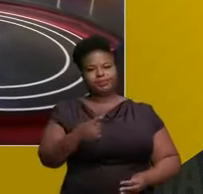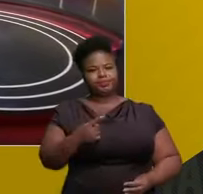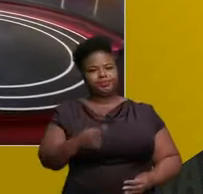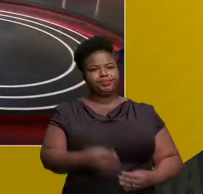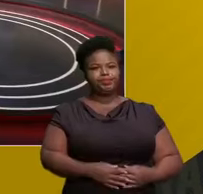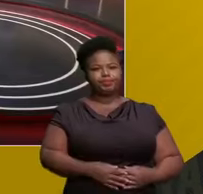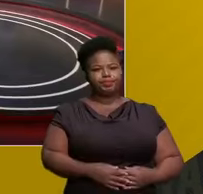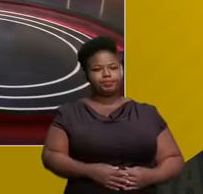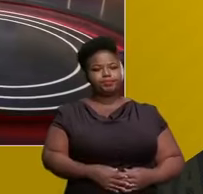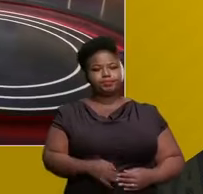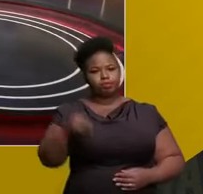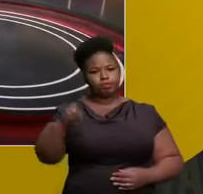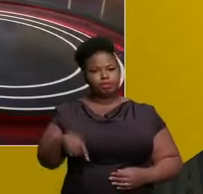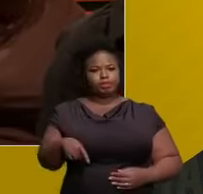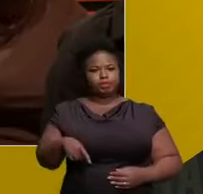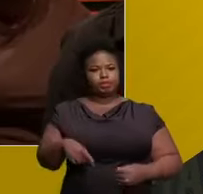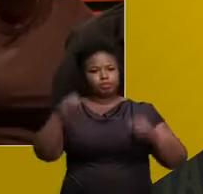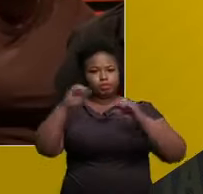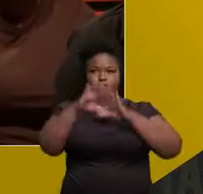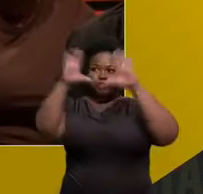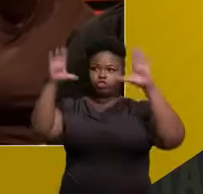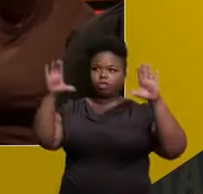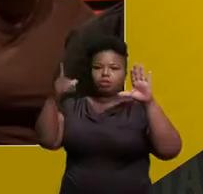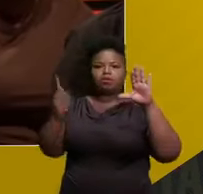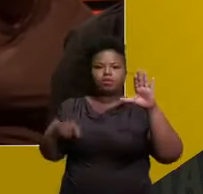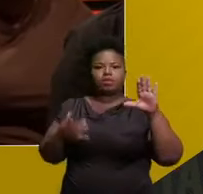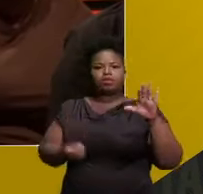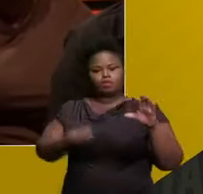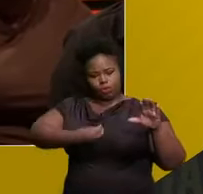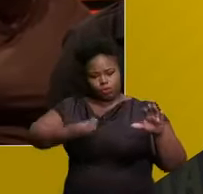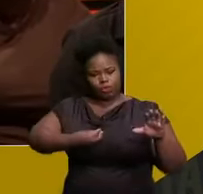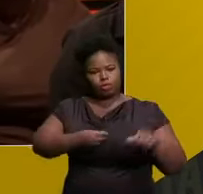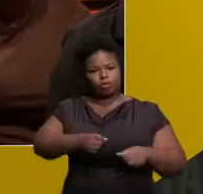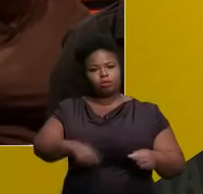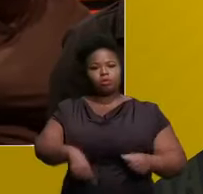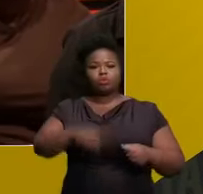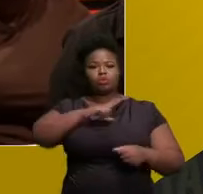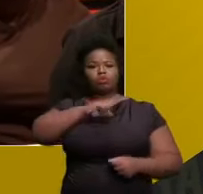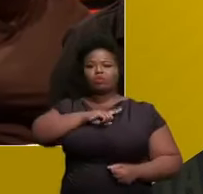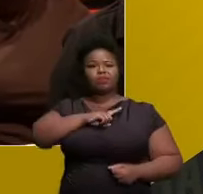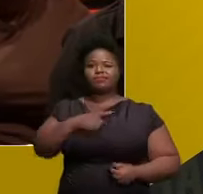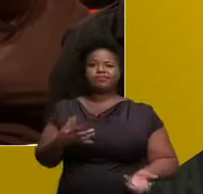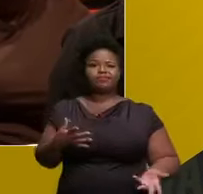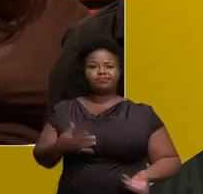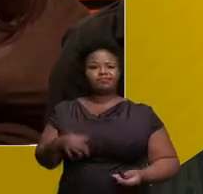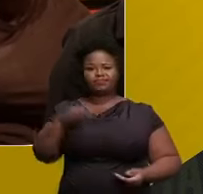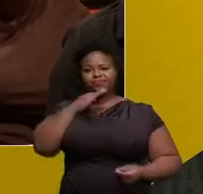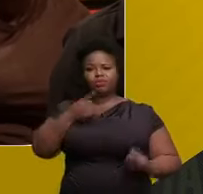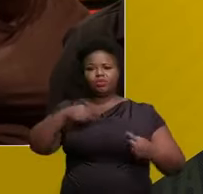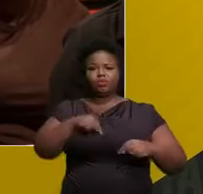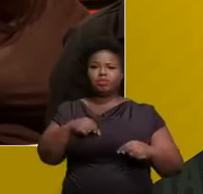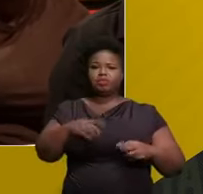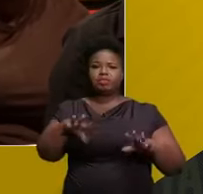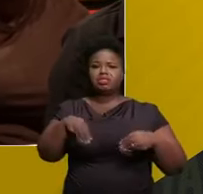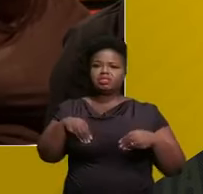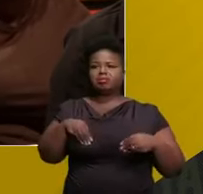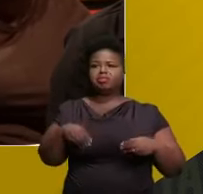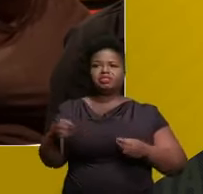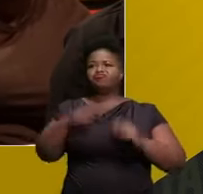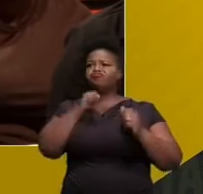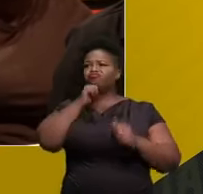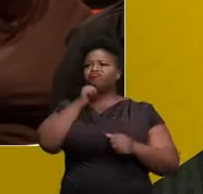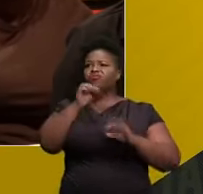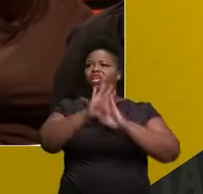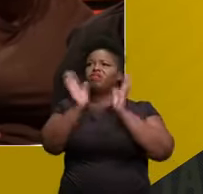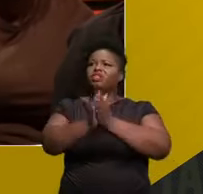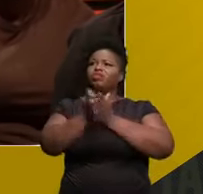one, we need to cultivate a vision as young people of this country that says we are not going to allow the status quo to continue as it is.